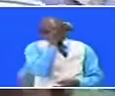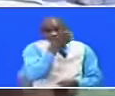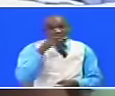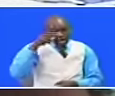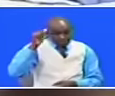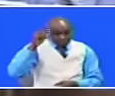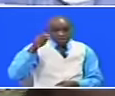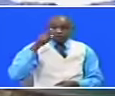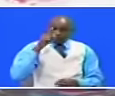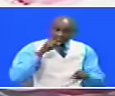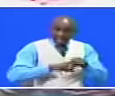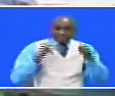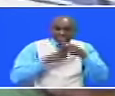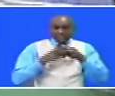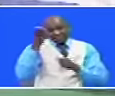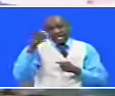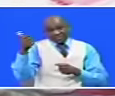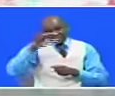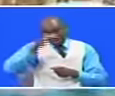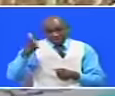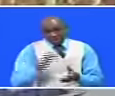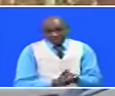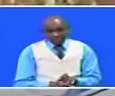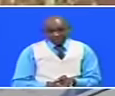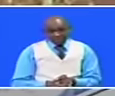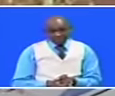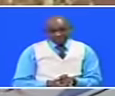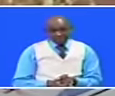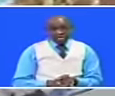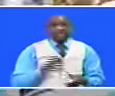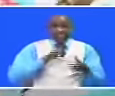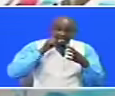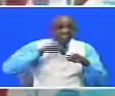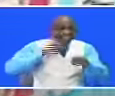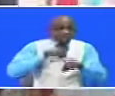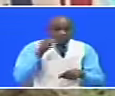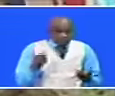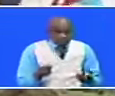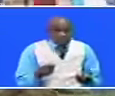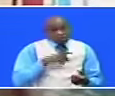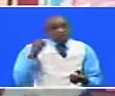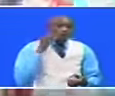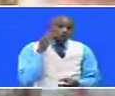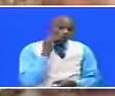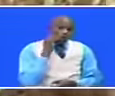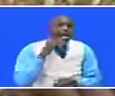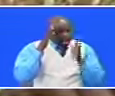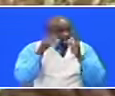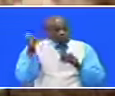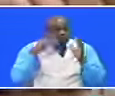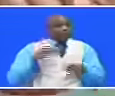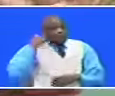Kamondo saa moja, akakuja. Alafu akienda nyumbani akapigia